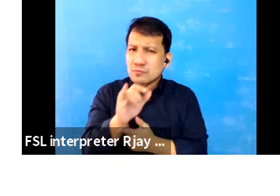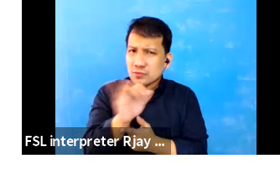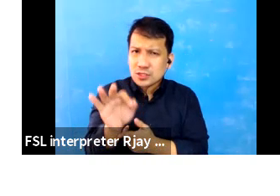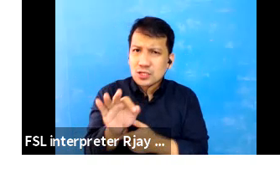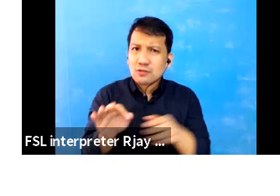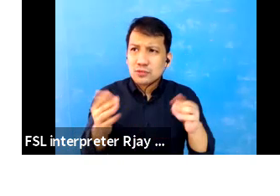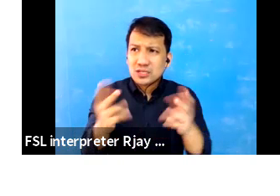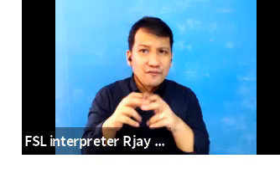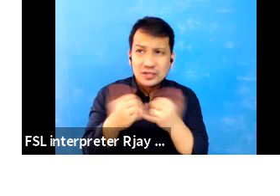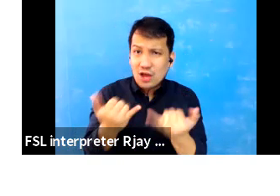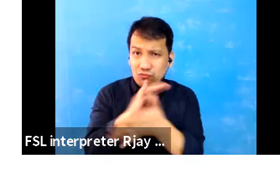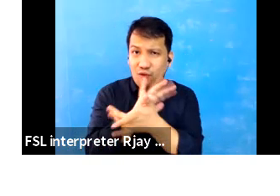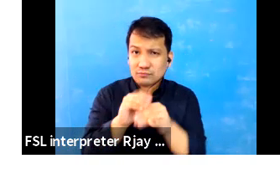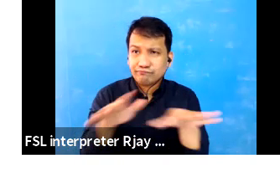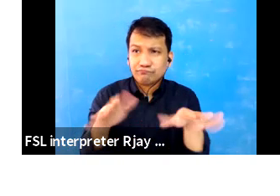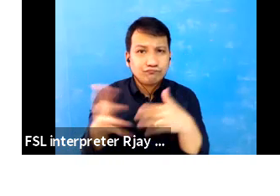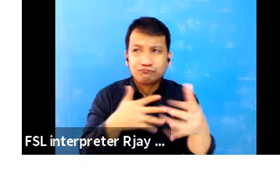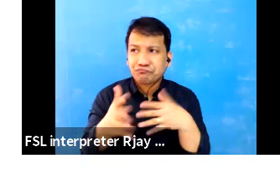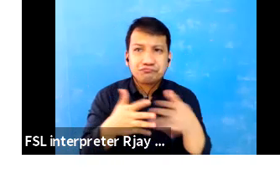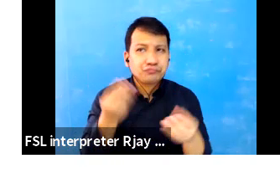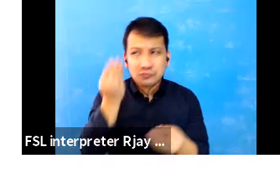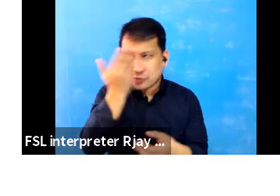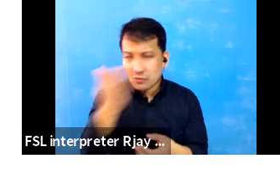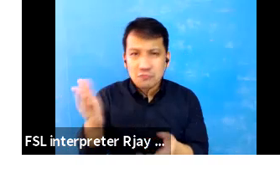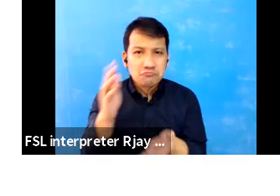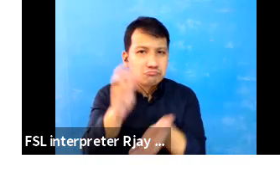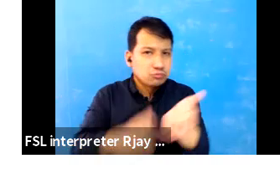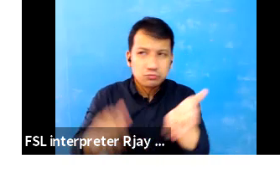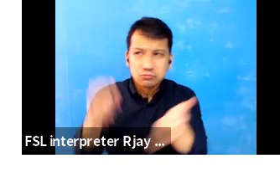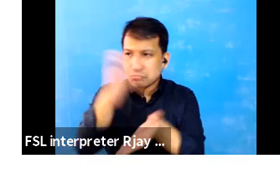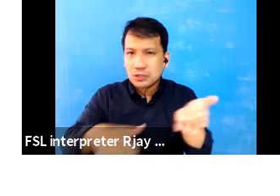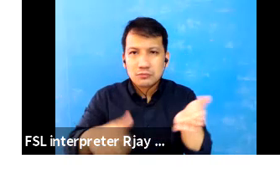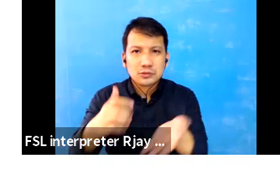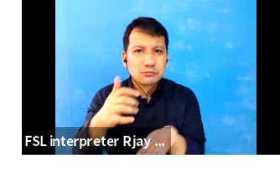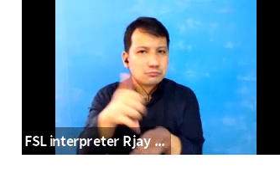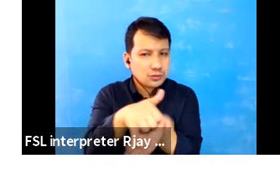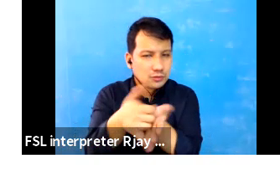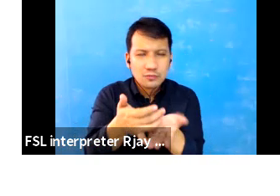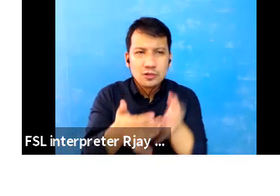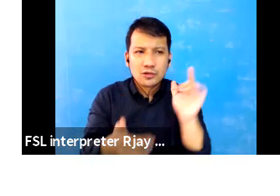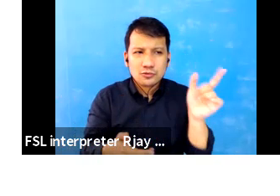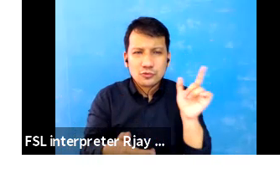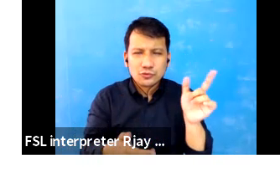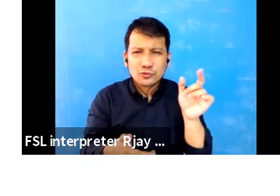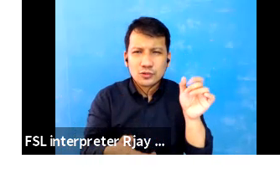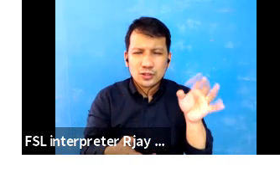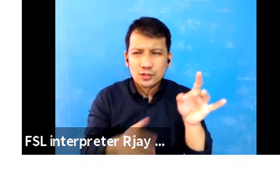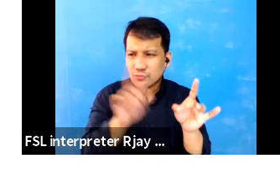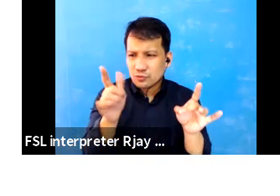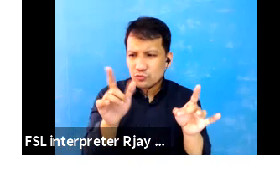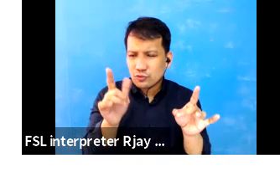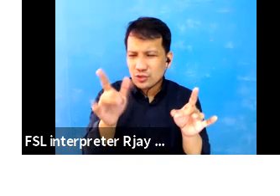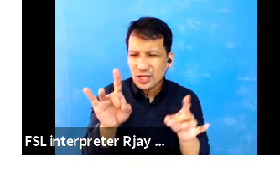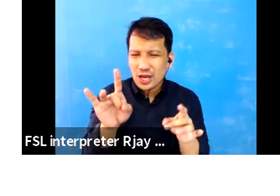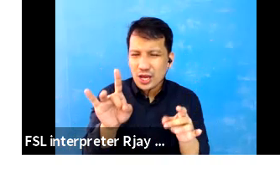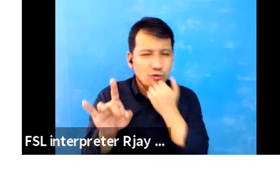COVID situation, I think whatever we reduce, the high 30s up to 28.8%